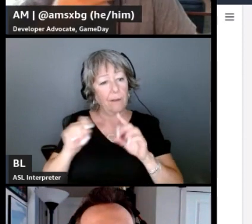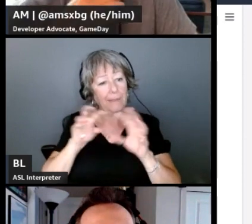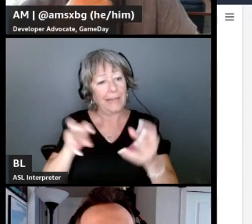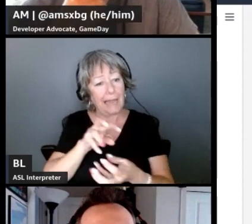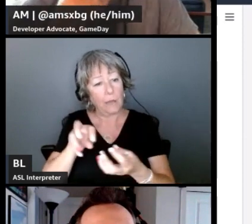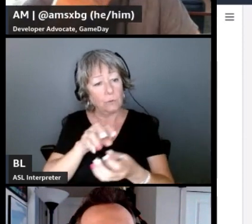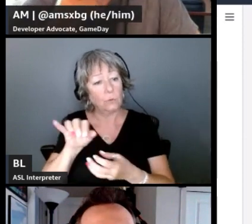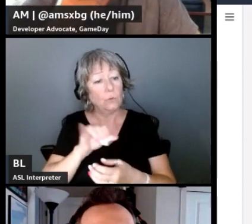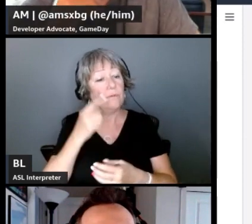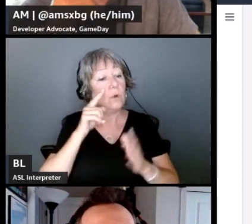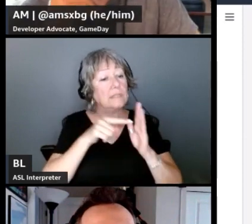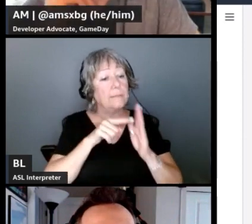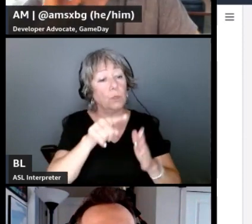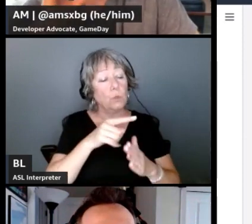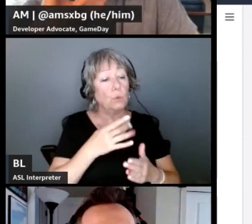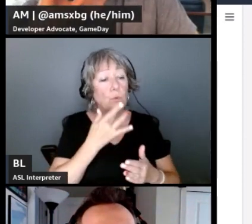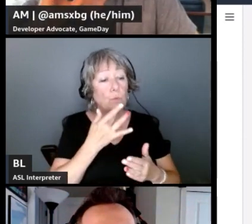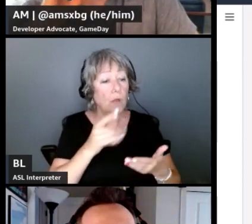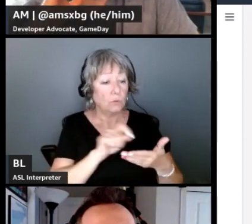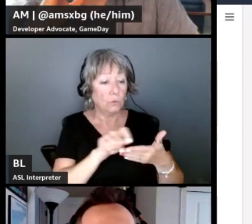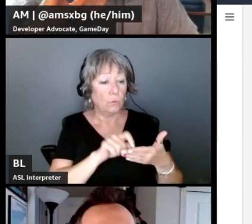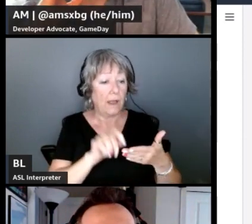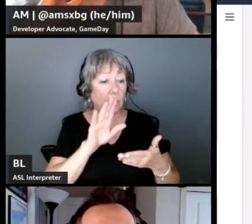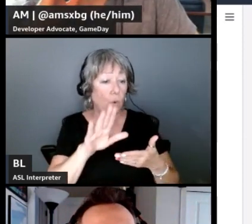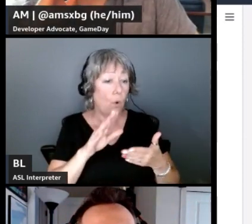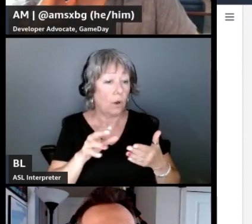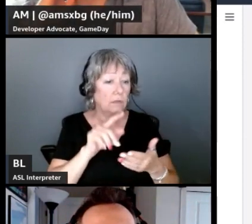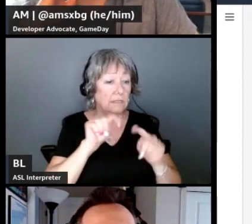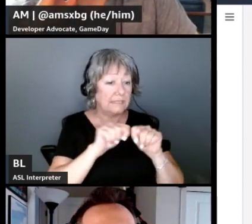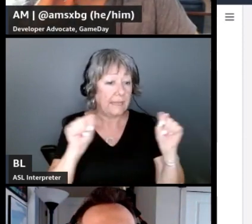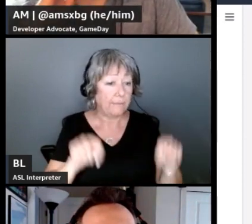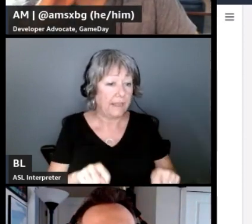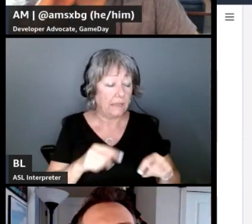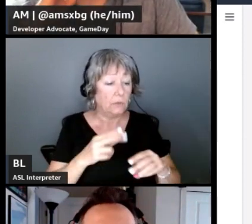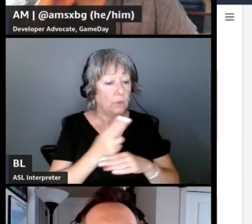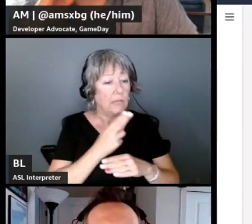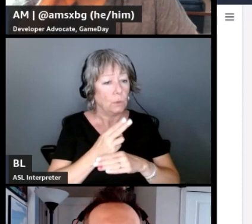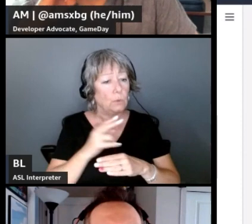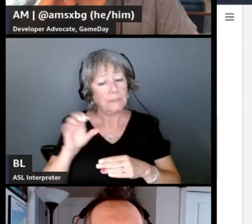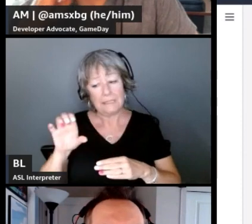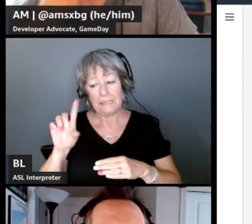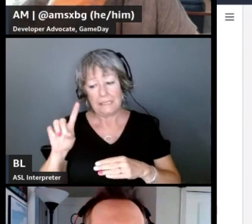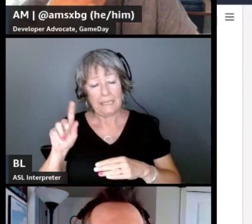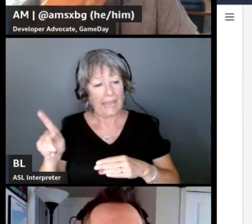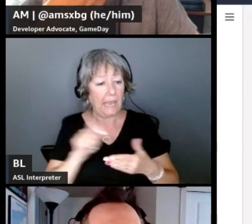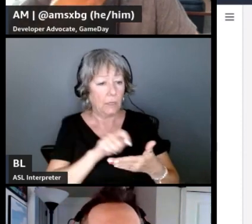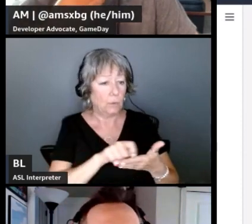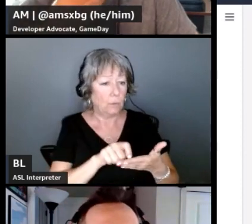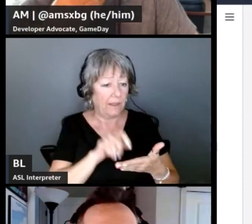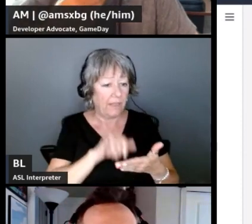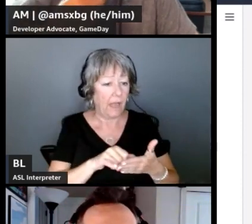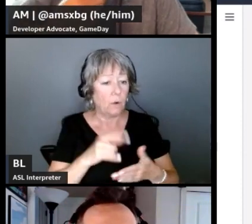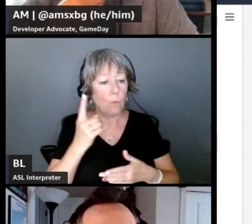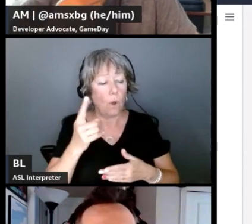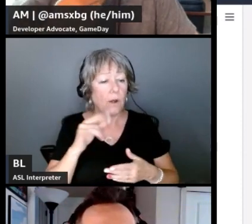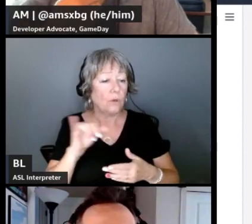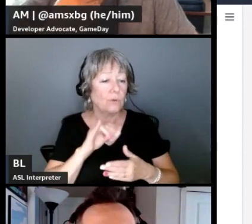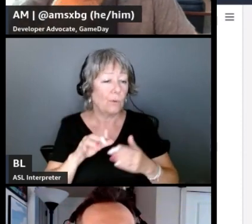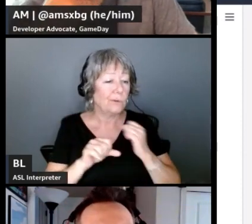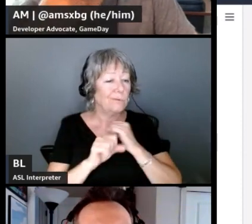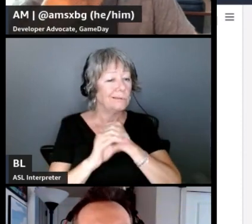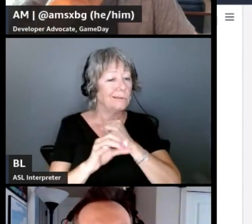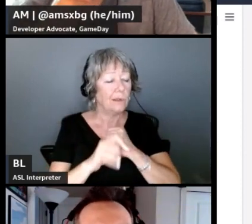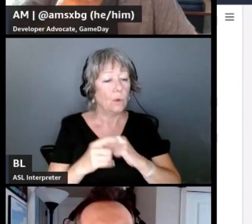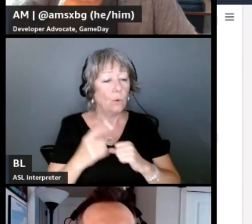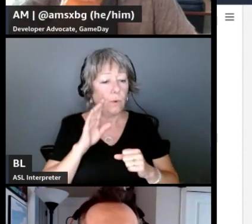writing your template in Python or TypeScript, you can do that using CDK. And one short plug here is that we are coming up with